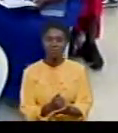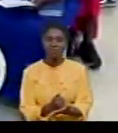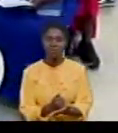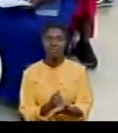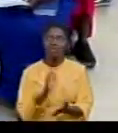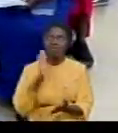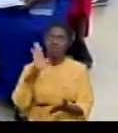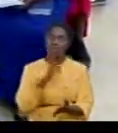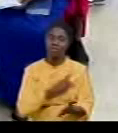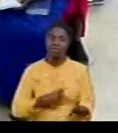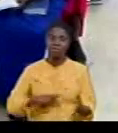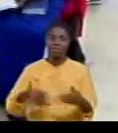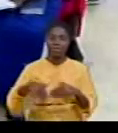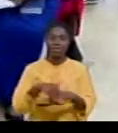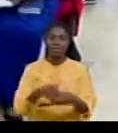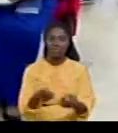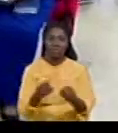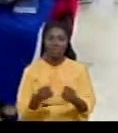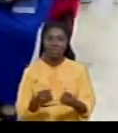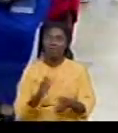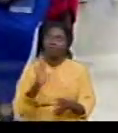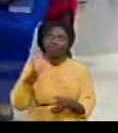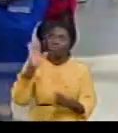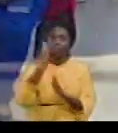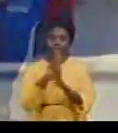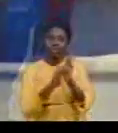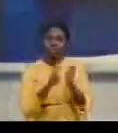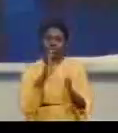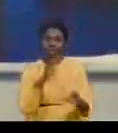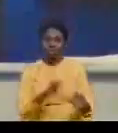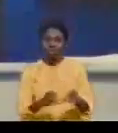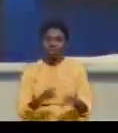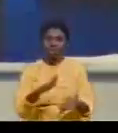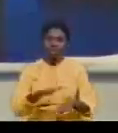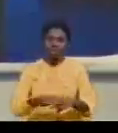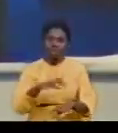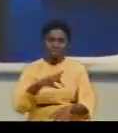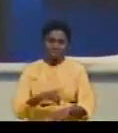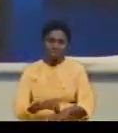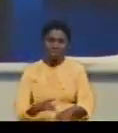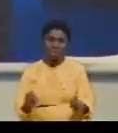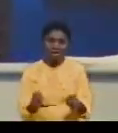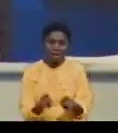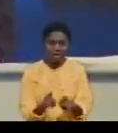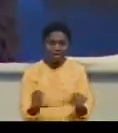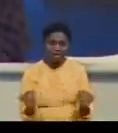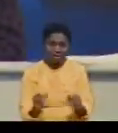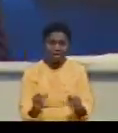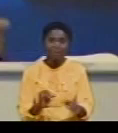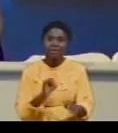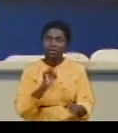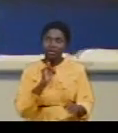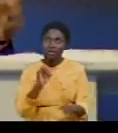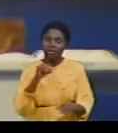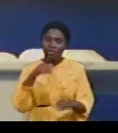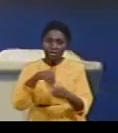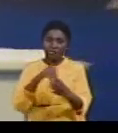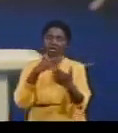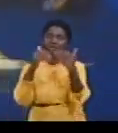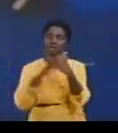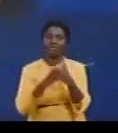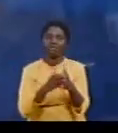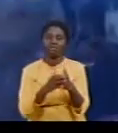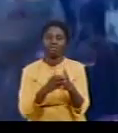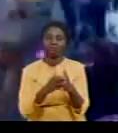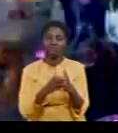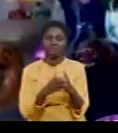kingdom come. Thy will be done in earth as it is in heaven. Look at